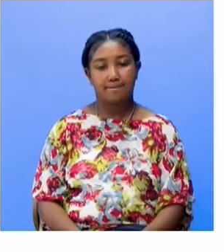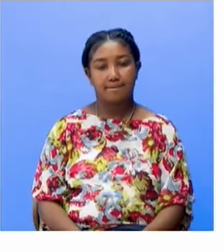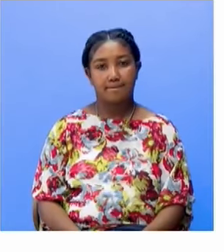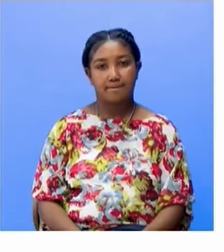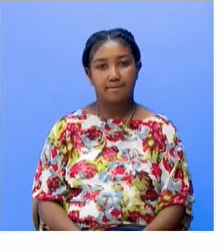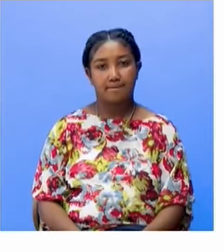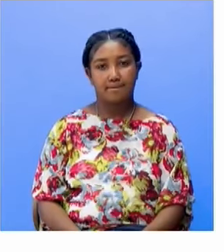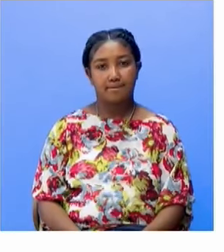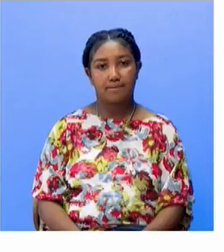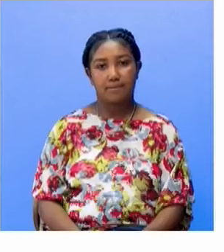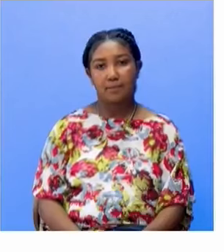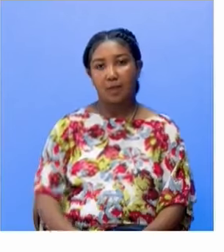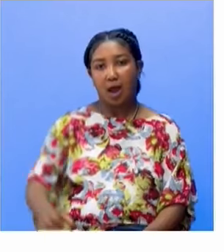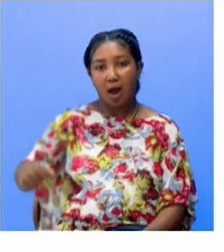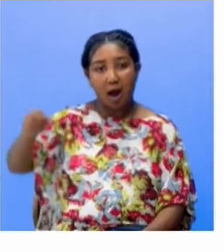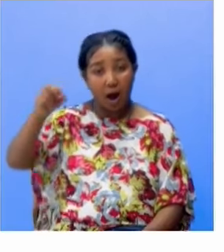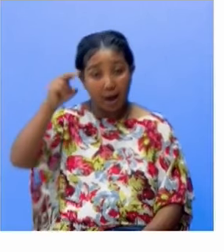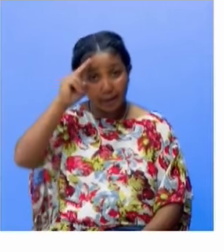took